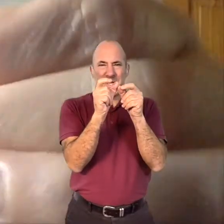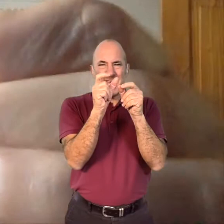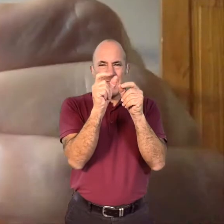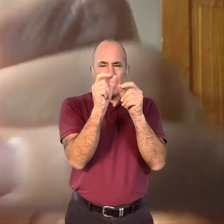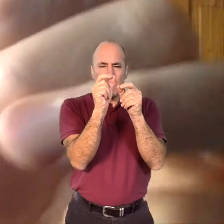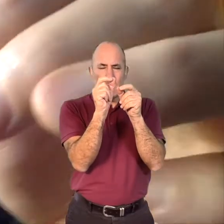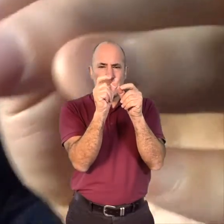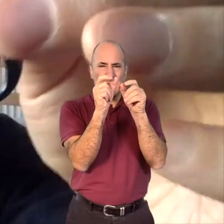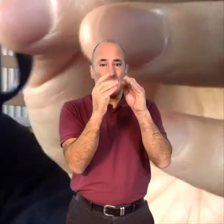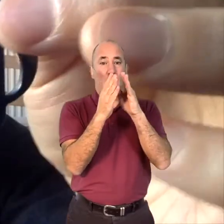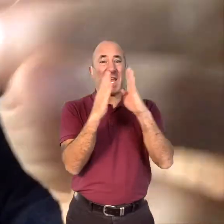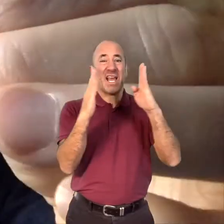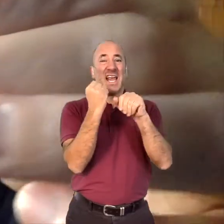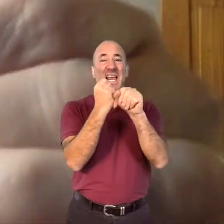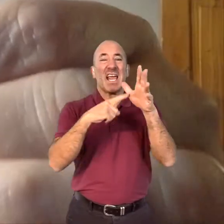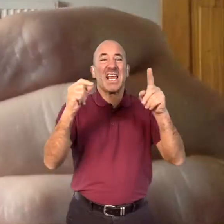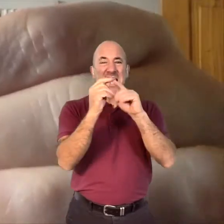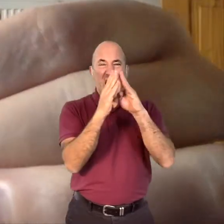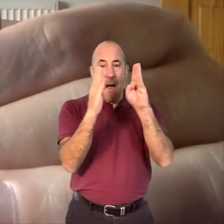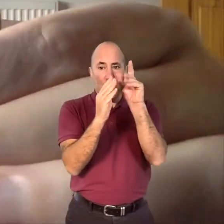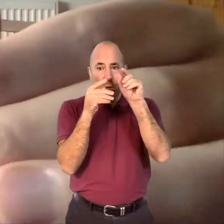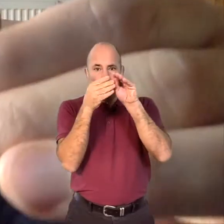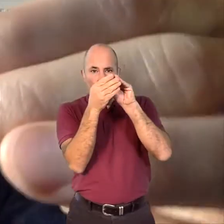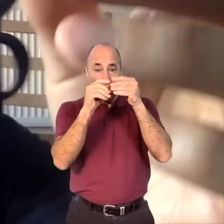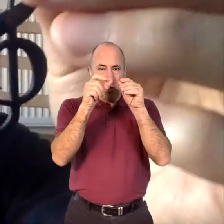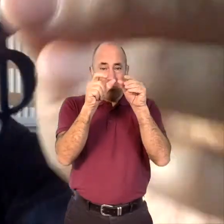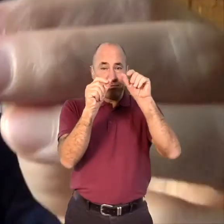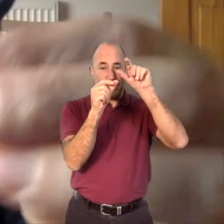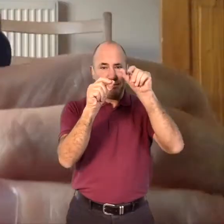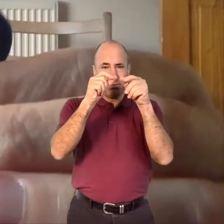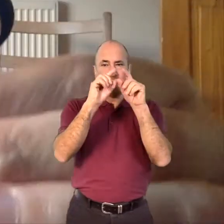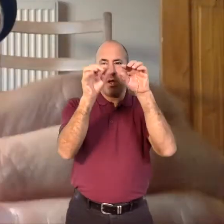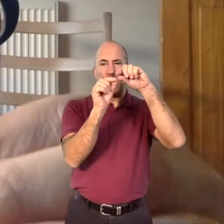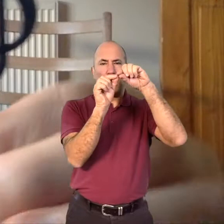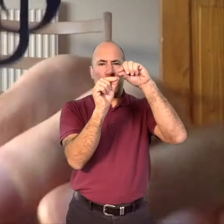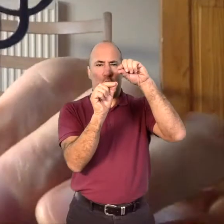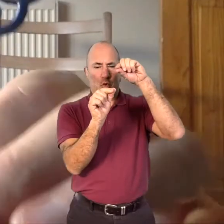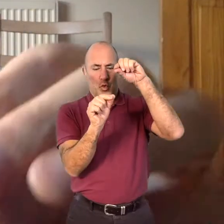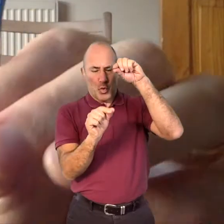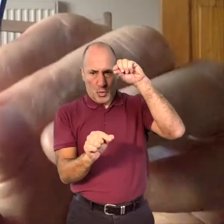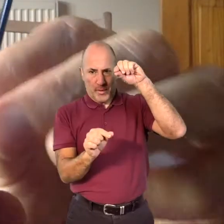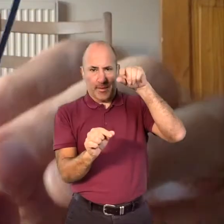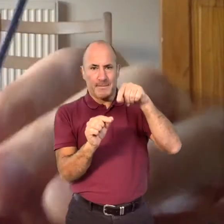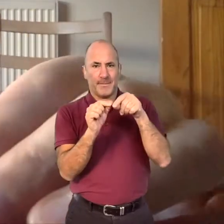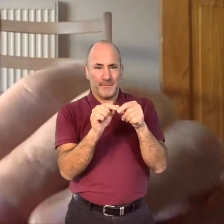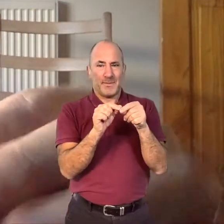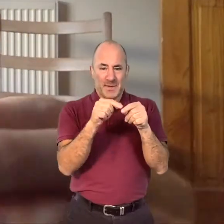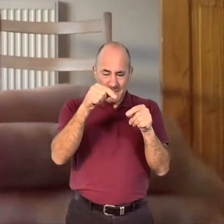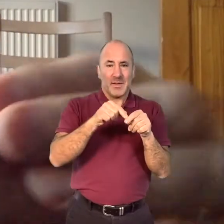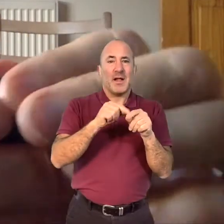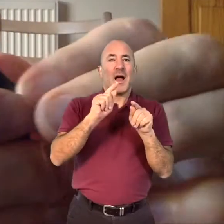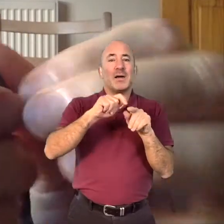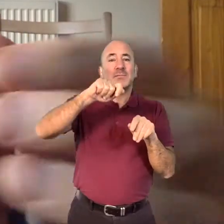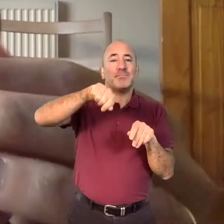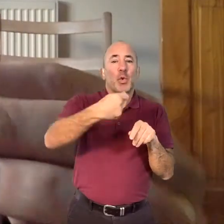in it getting thicker and thinner. And also it's got a nice long stalk on it that goes down to